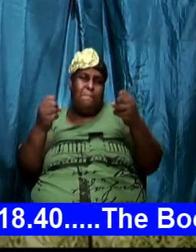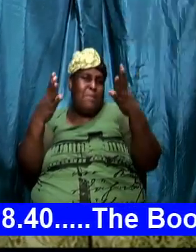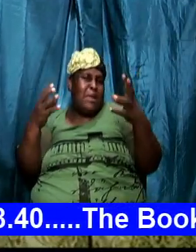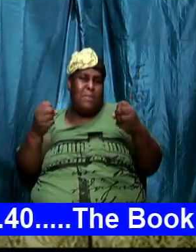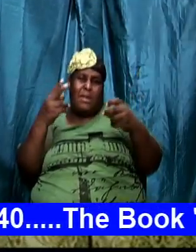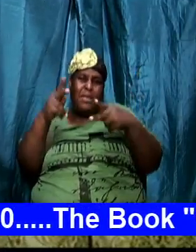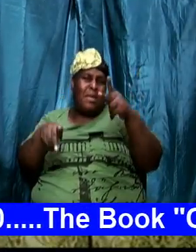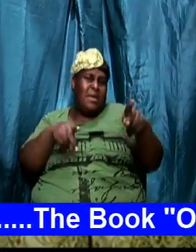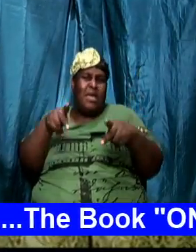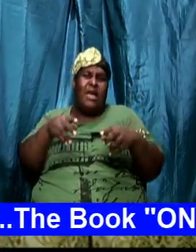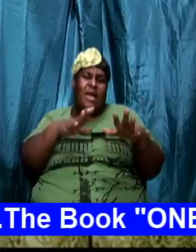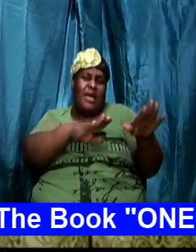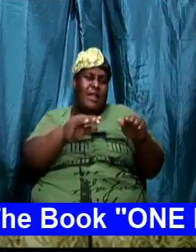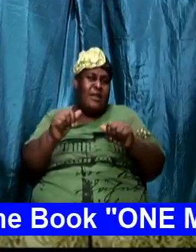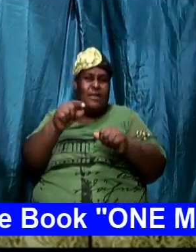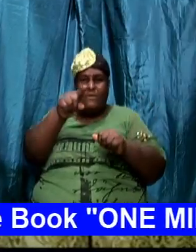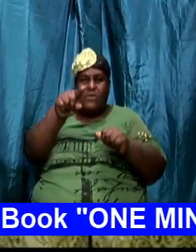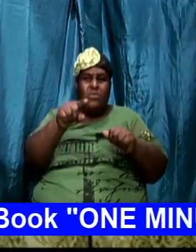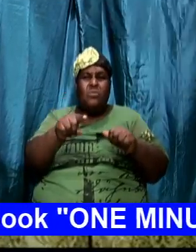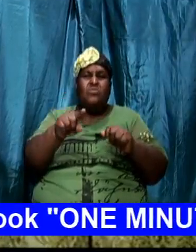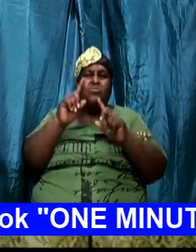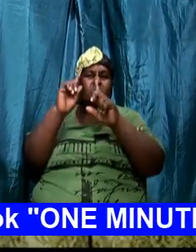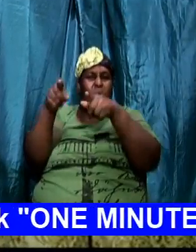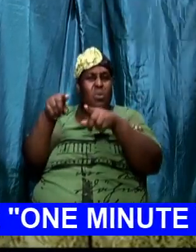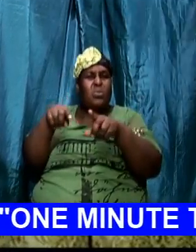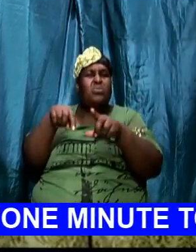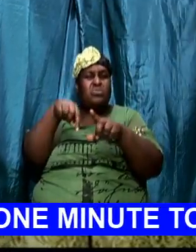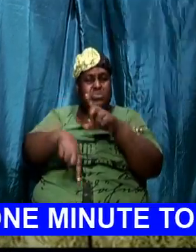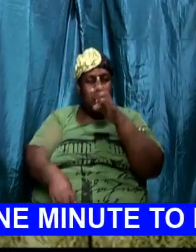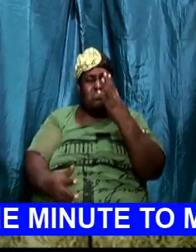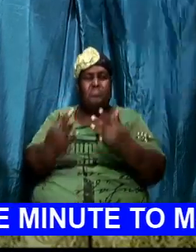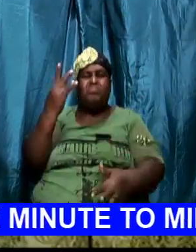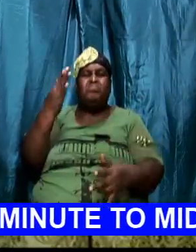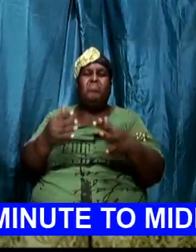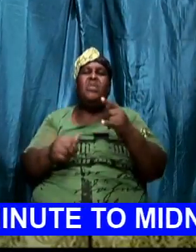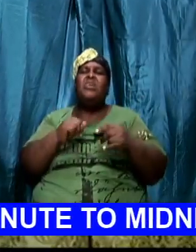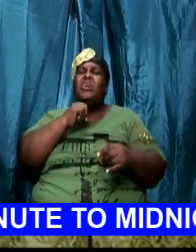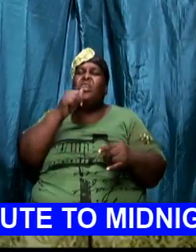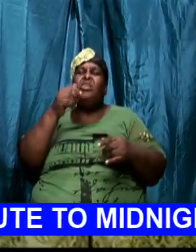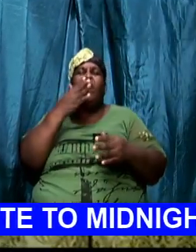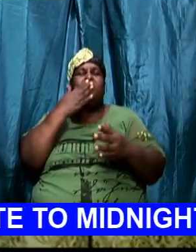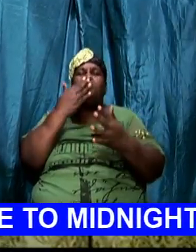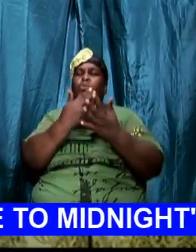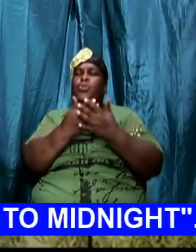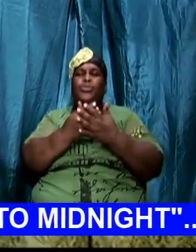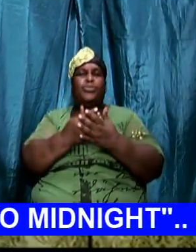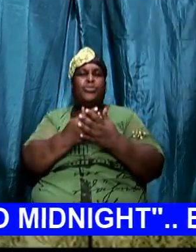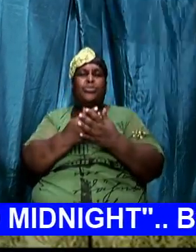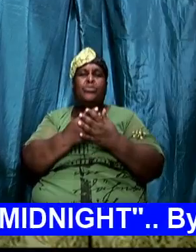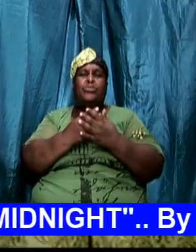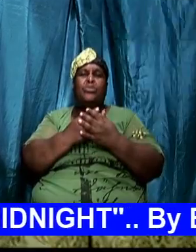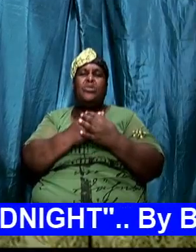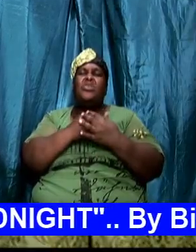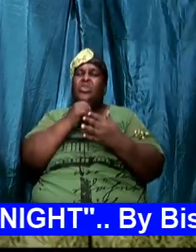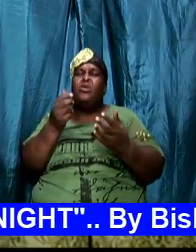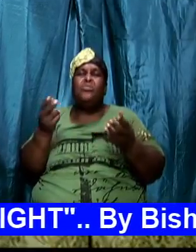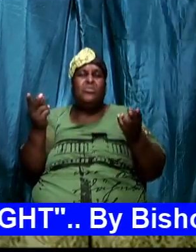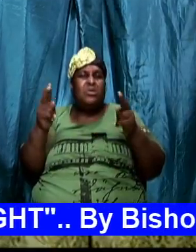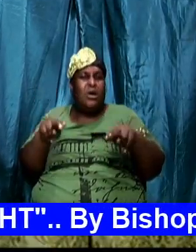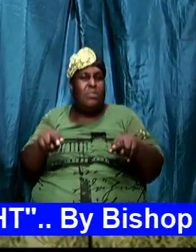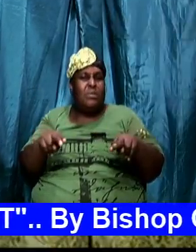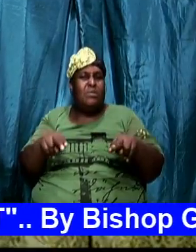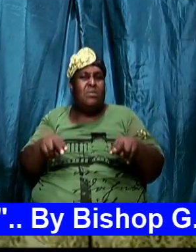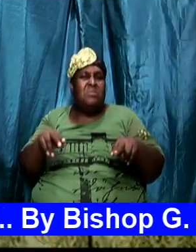go to hell. That's not good, and that must not happen, and that's not going to happen. I'm so sorry, but at the same time, I am